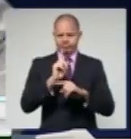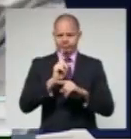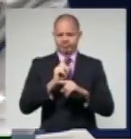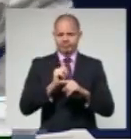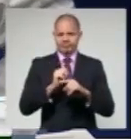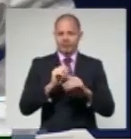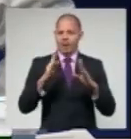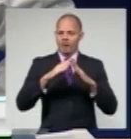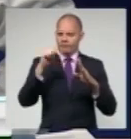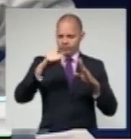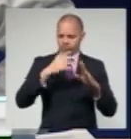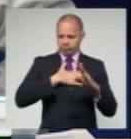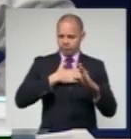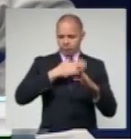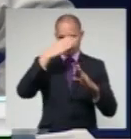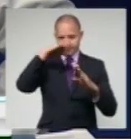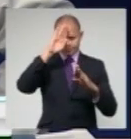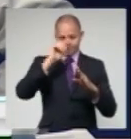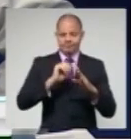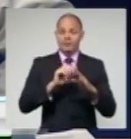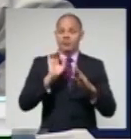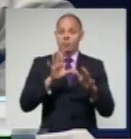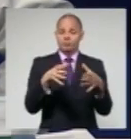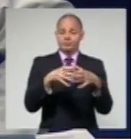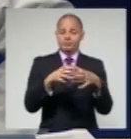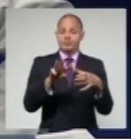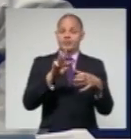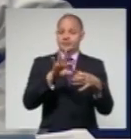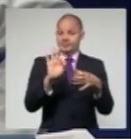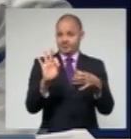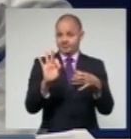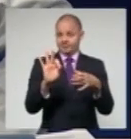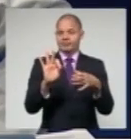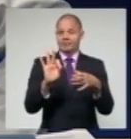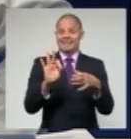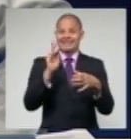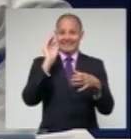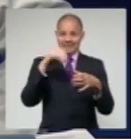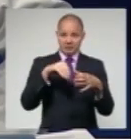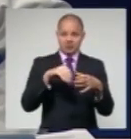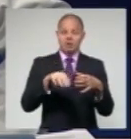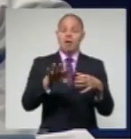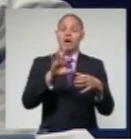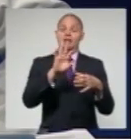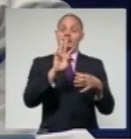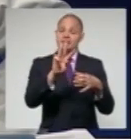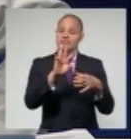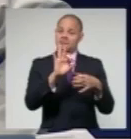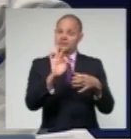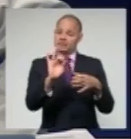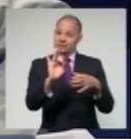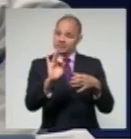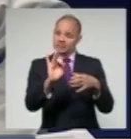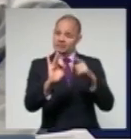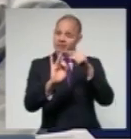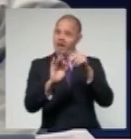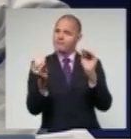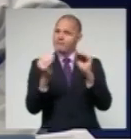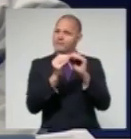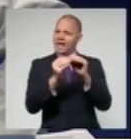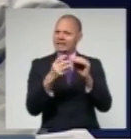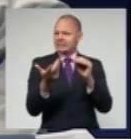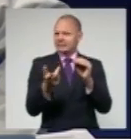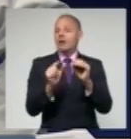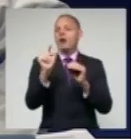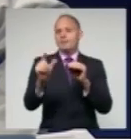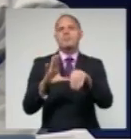tested positive to the virus. Therefore, this represents the most important risk group. The source of infection linked to